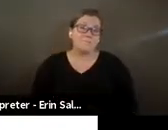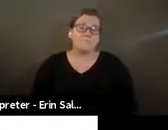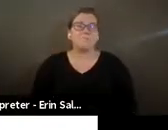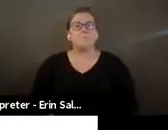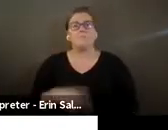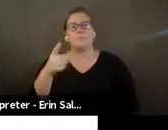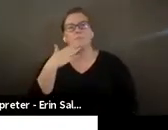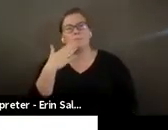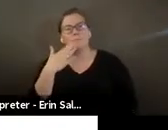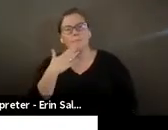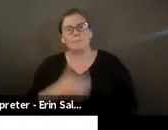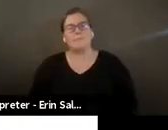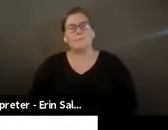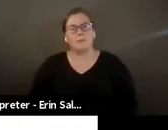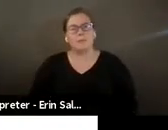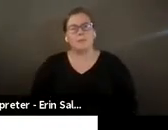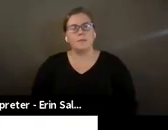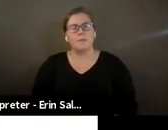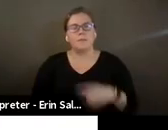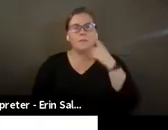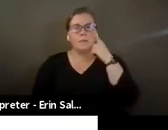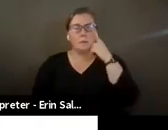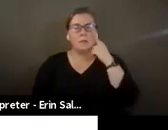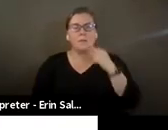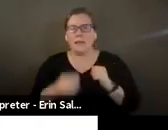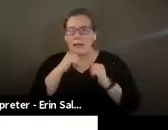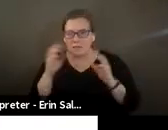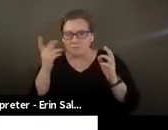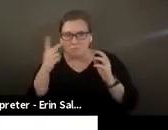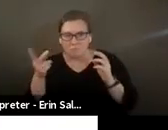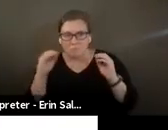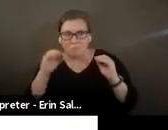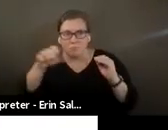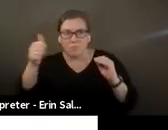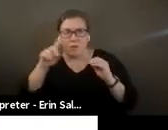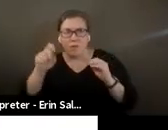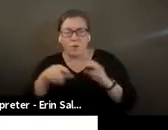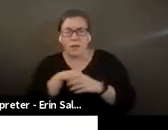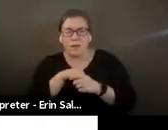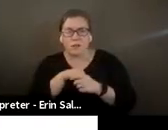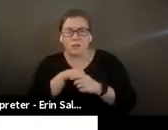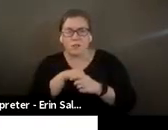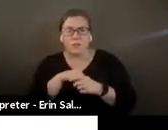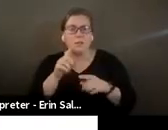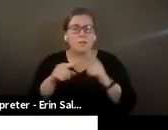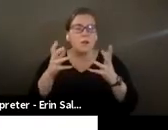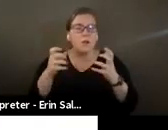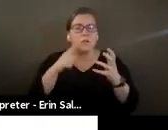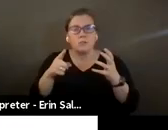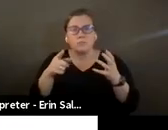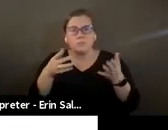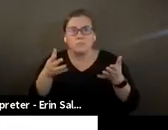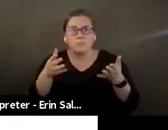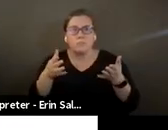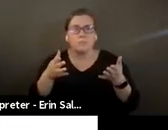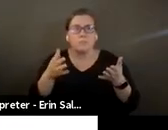Thank you. Thank you for answering that. And I didn't see any other questions come in, but I want to give folks just a chance to